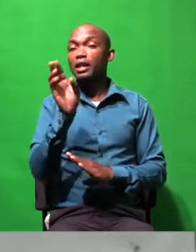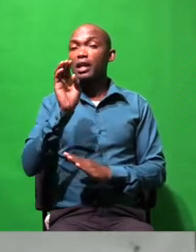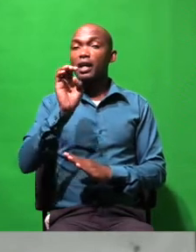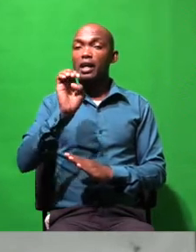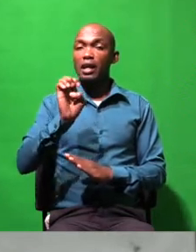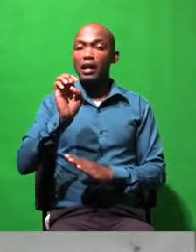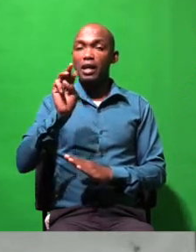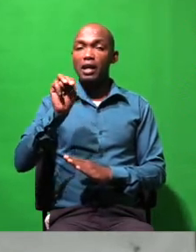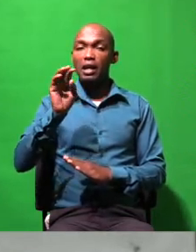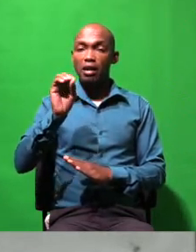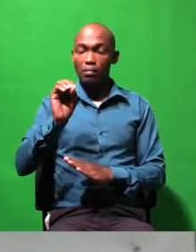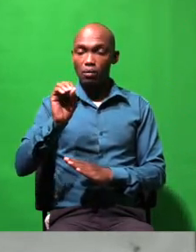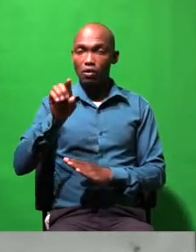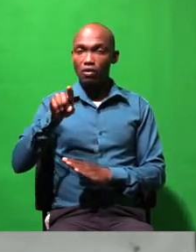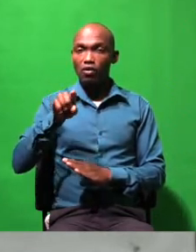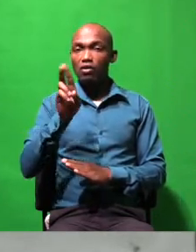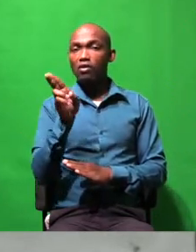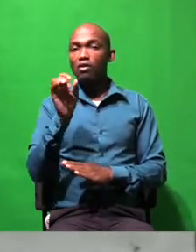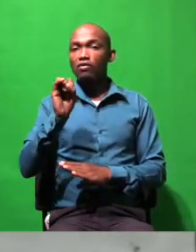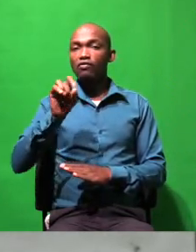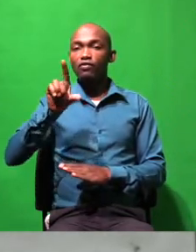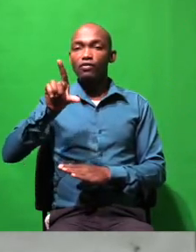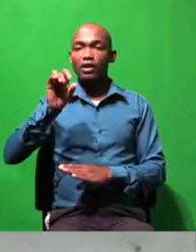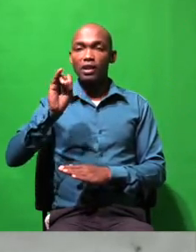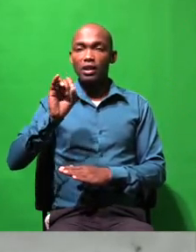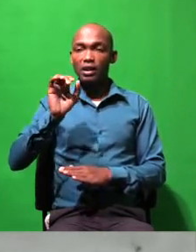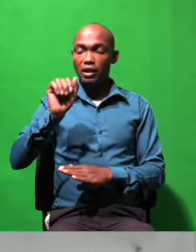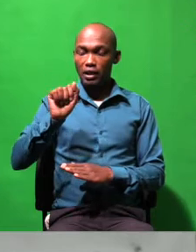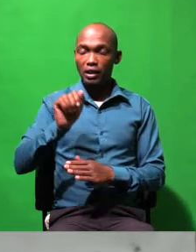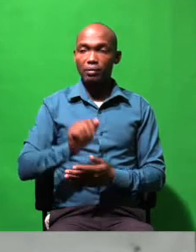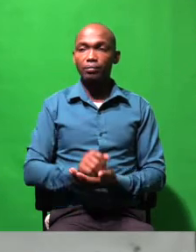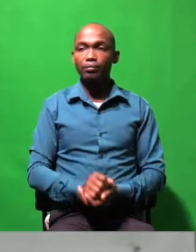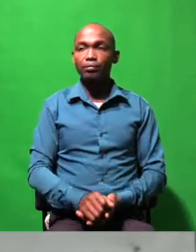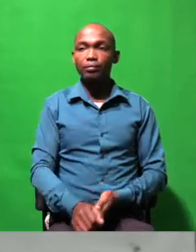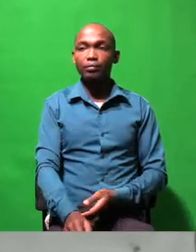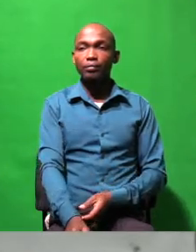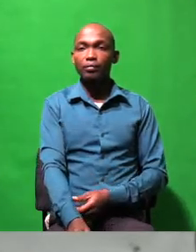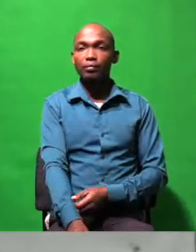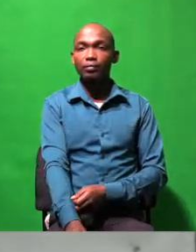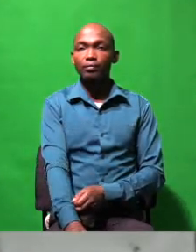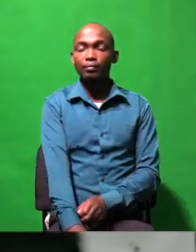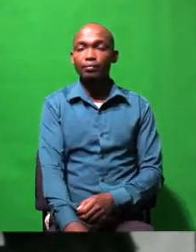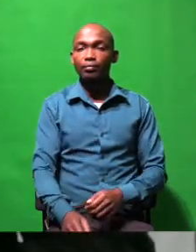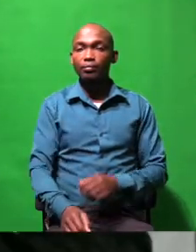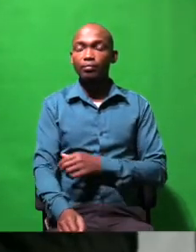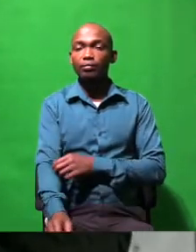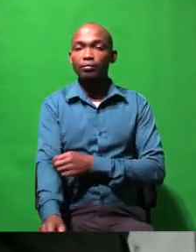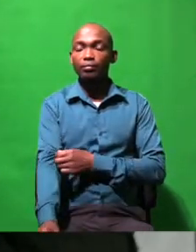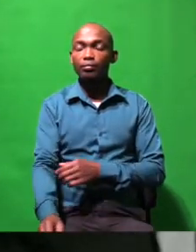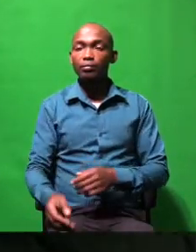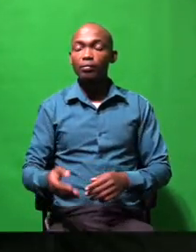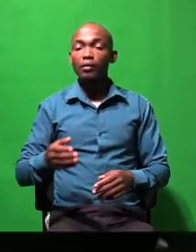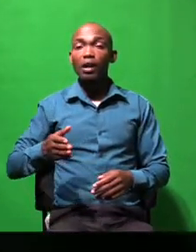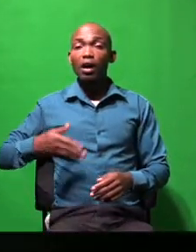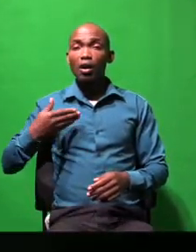hemophilia. Let us start with the hemophilia. I want someone